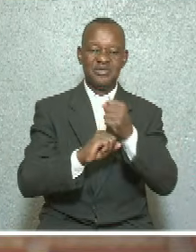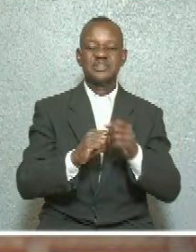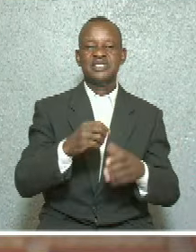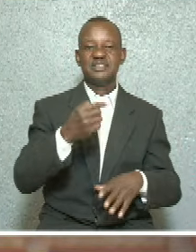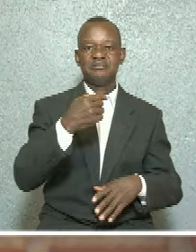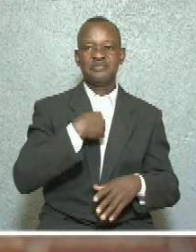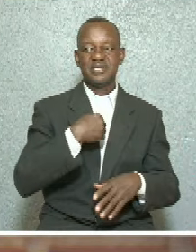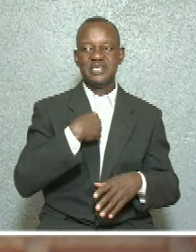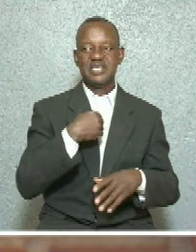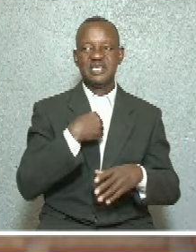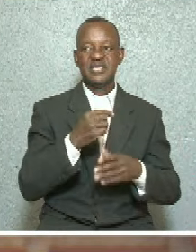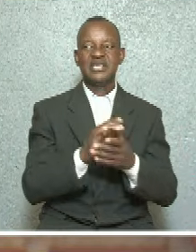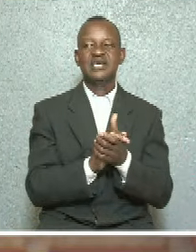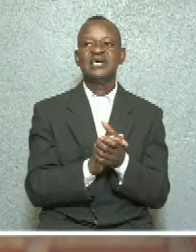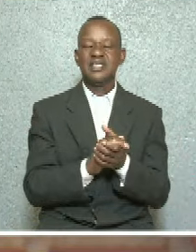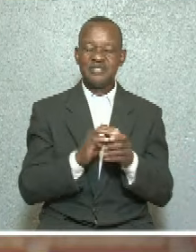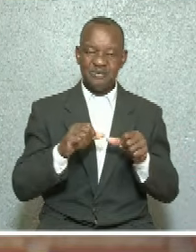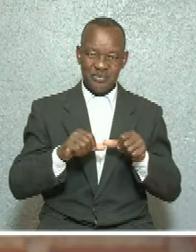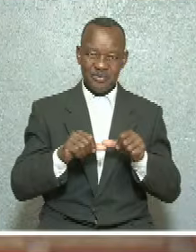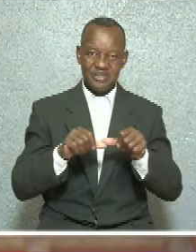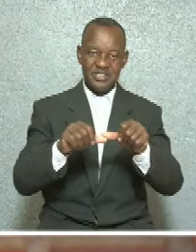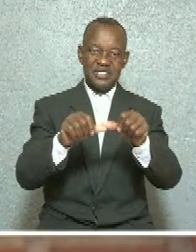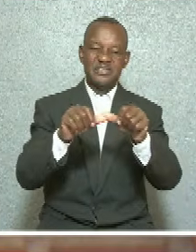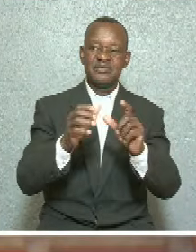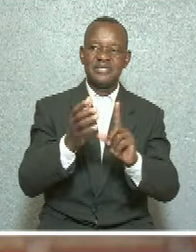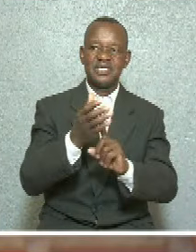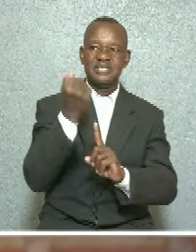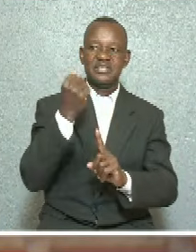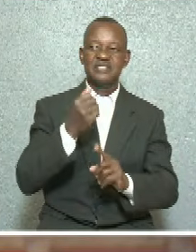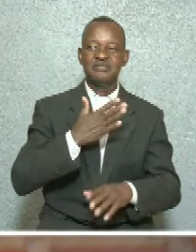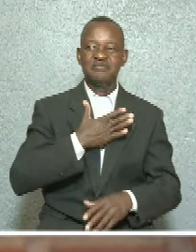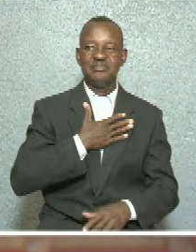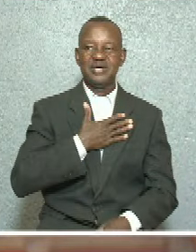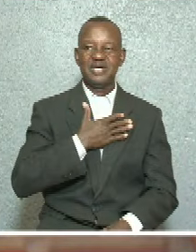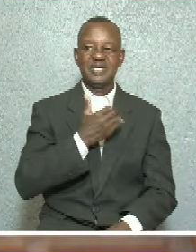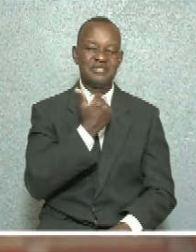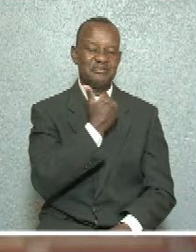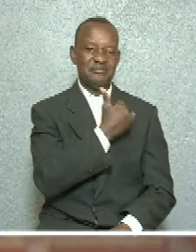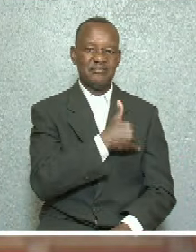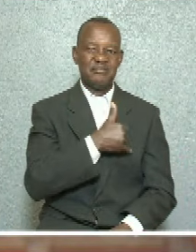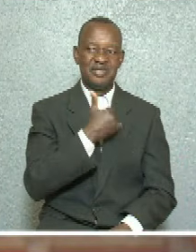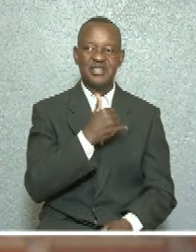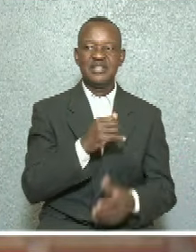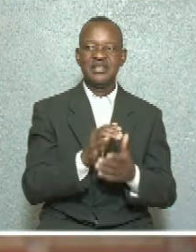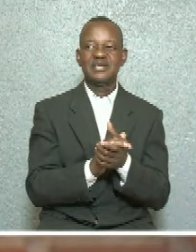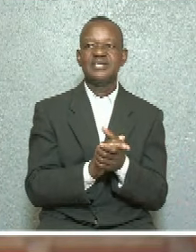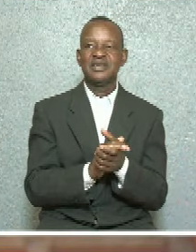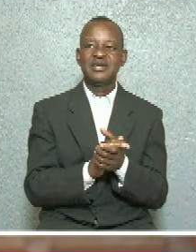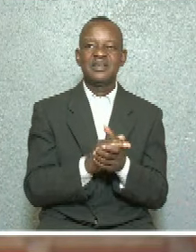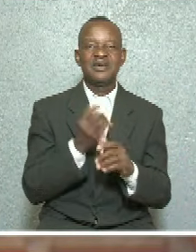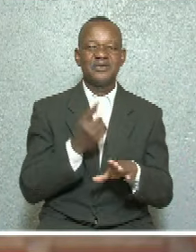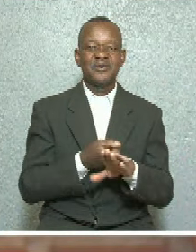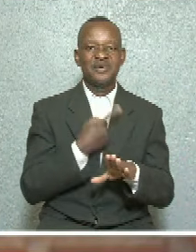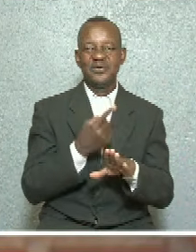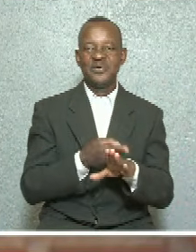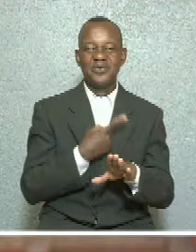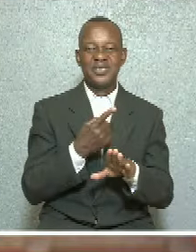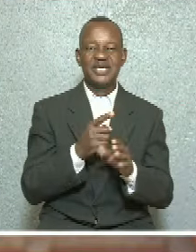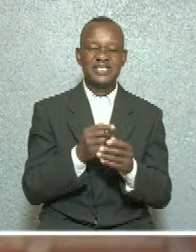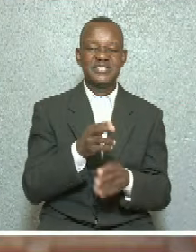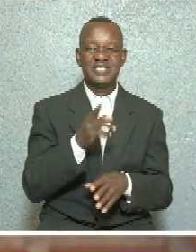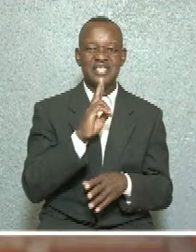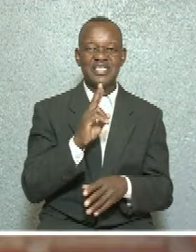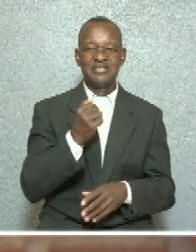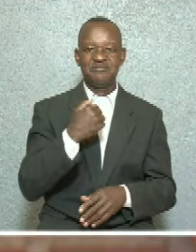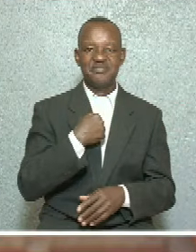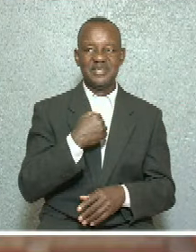very inspired by, is my mother. She also has her own personal story that I am inspired by, but her role she